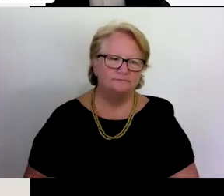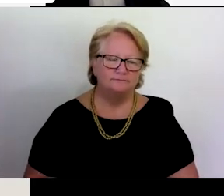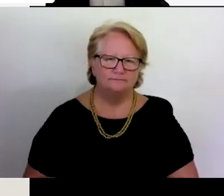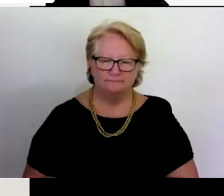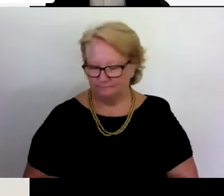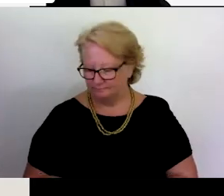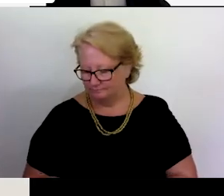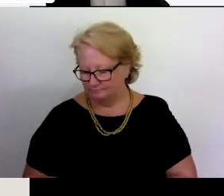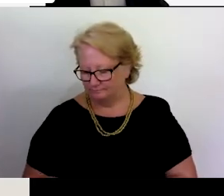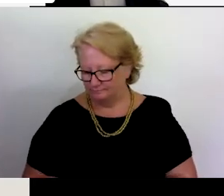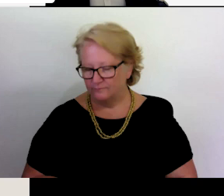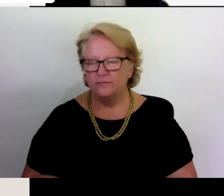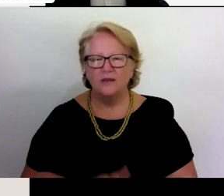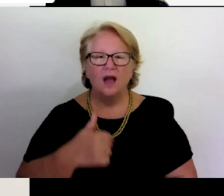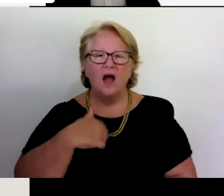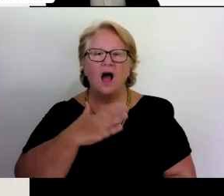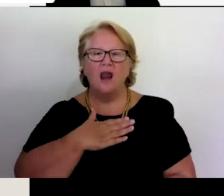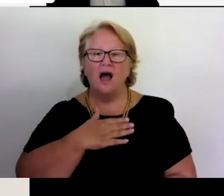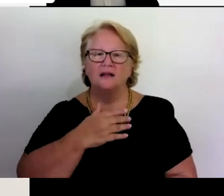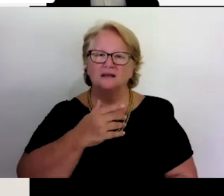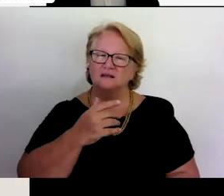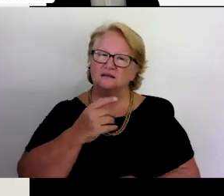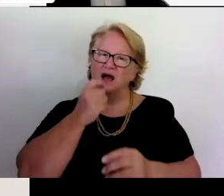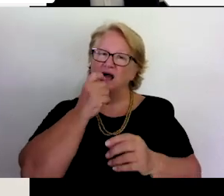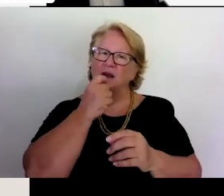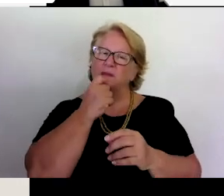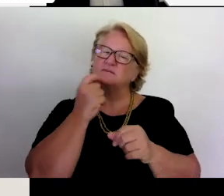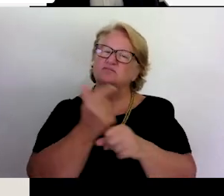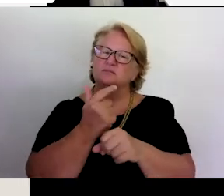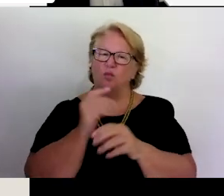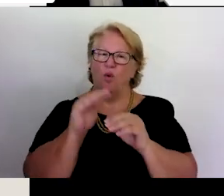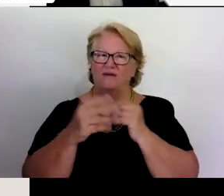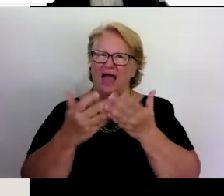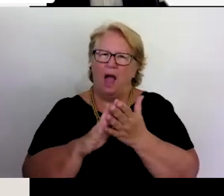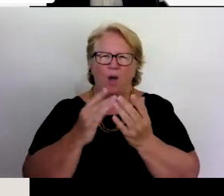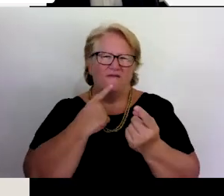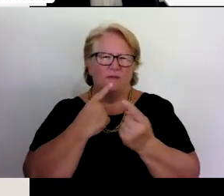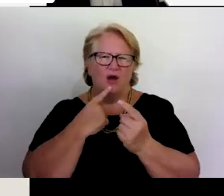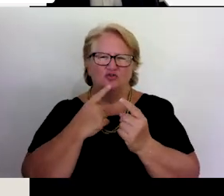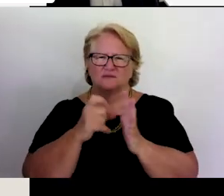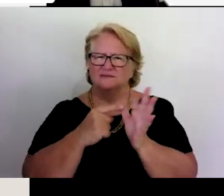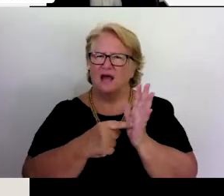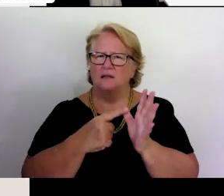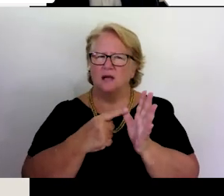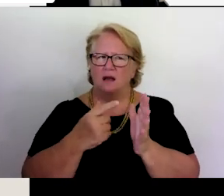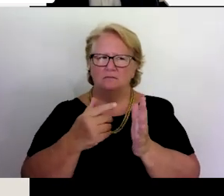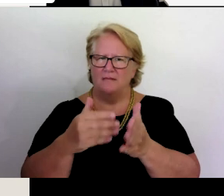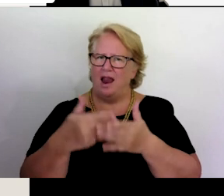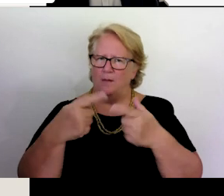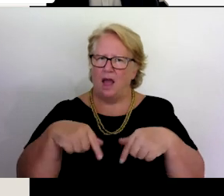So first, I would like to speak a little bit about how data helps us improve the health of people with